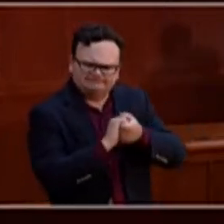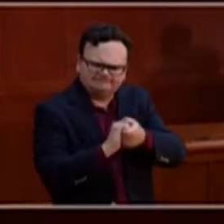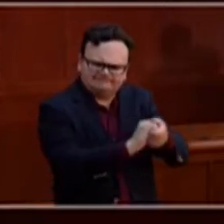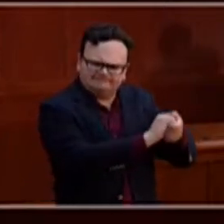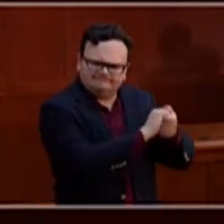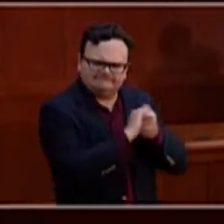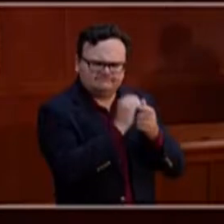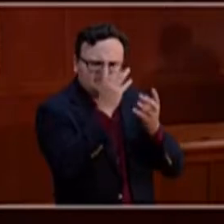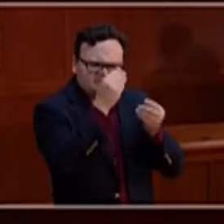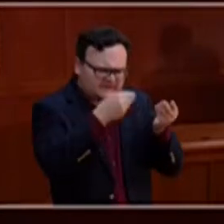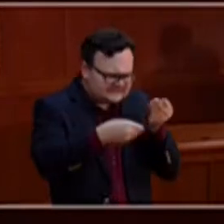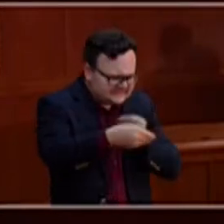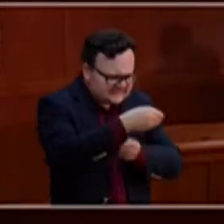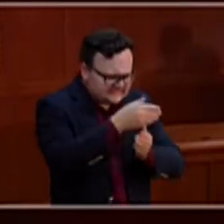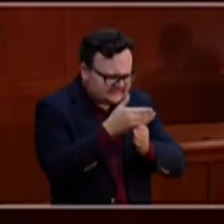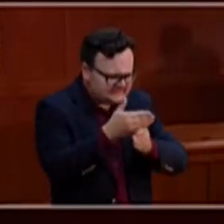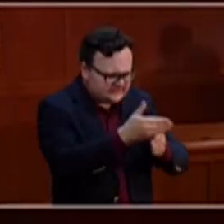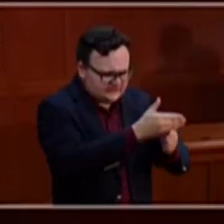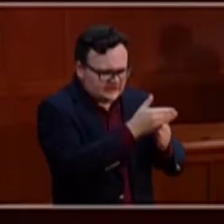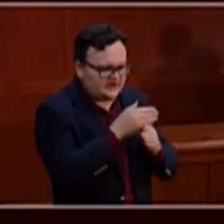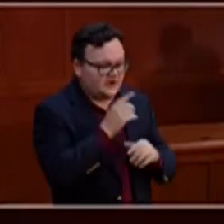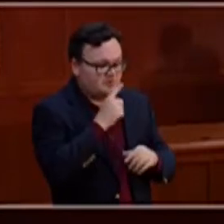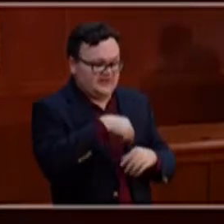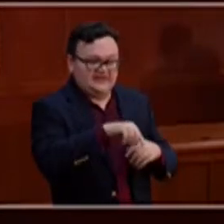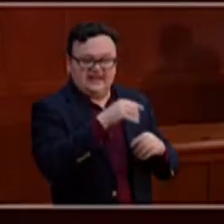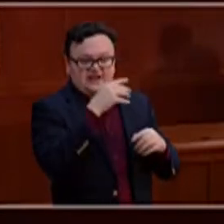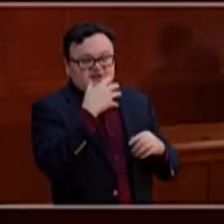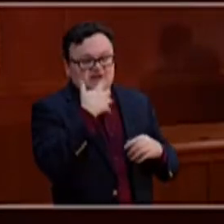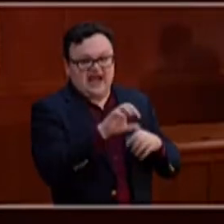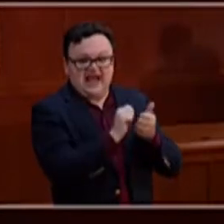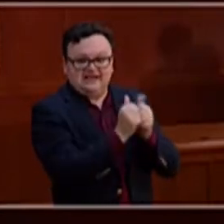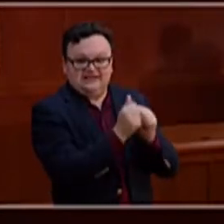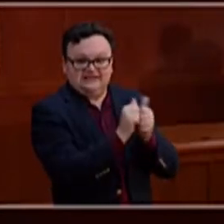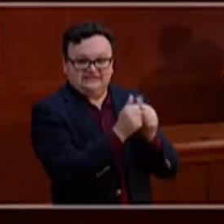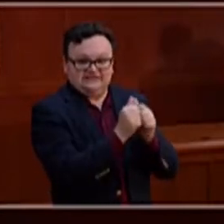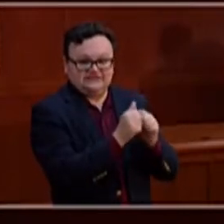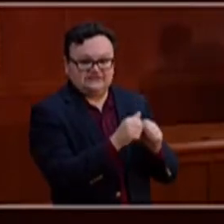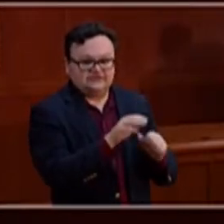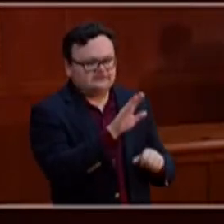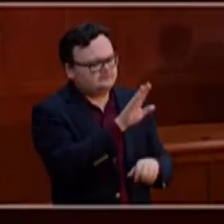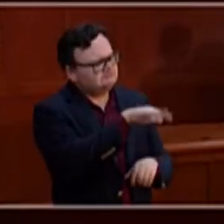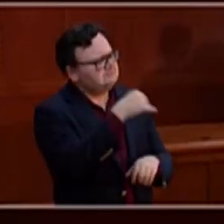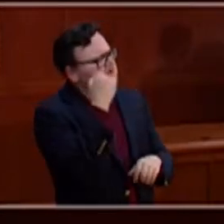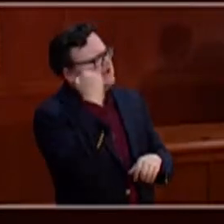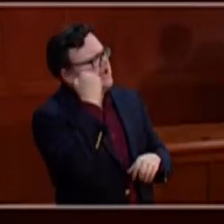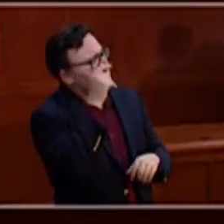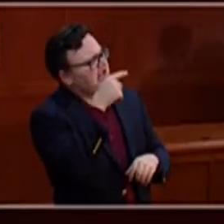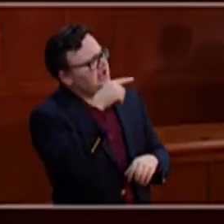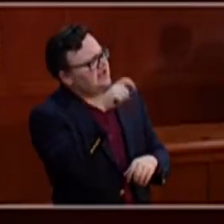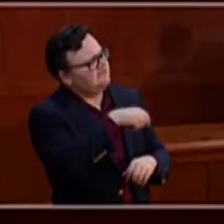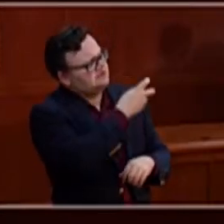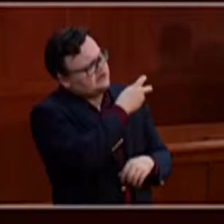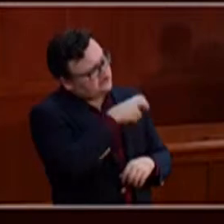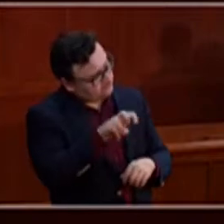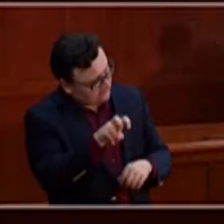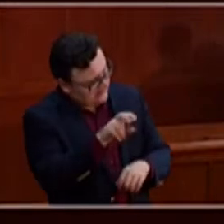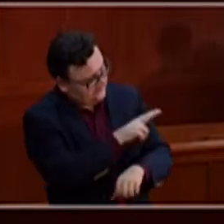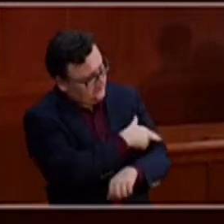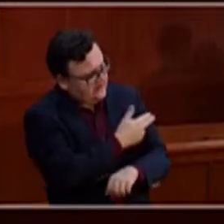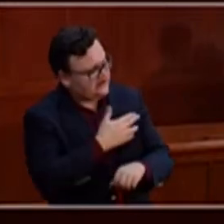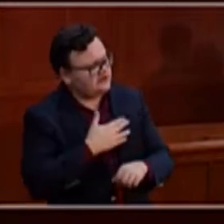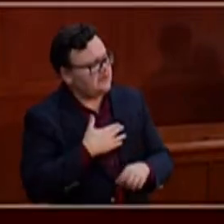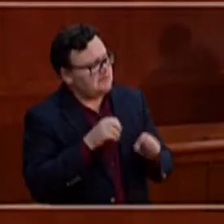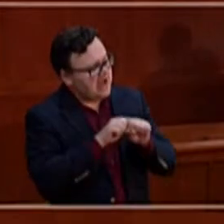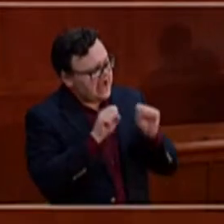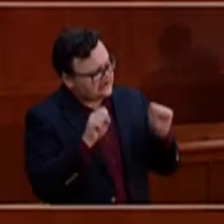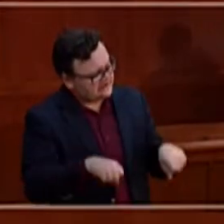fierce competitors, I've heard them say to one another, you know what, if you need to transfer patients over to my system, I'm here to help.